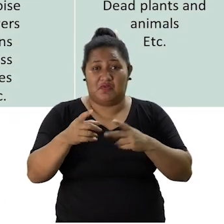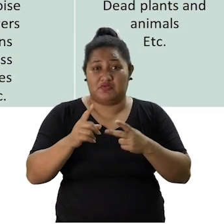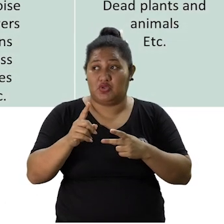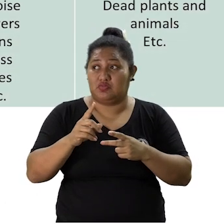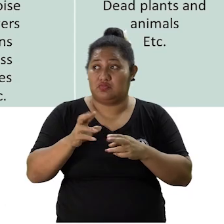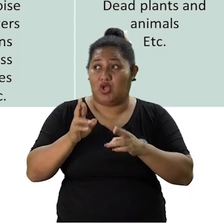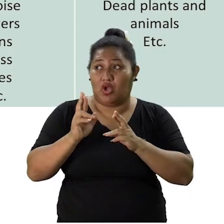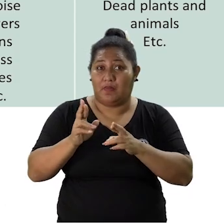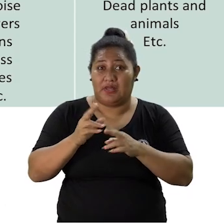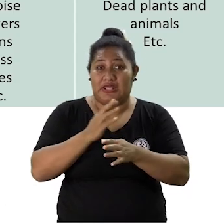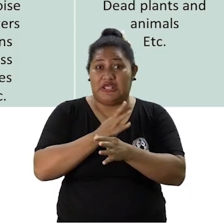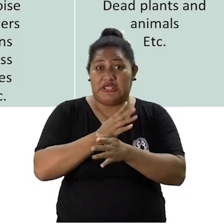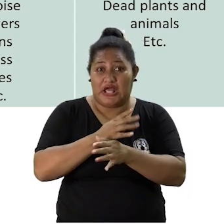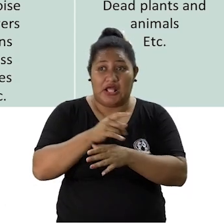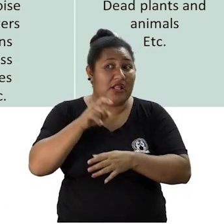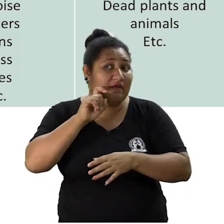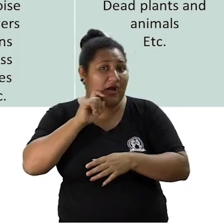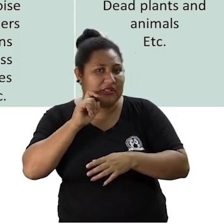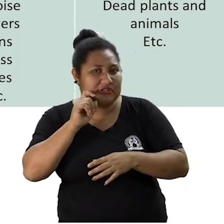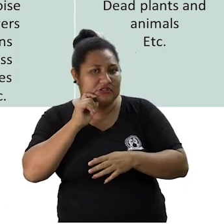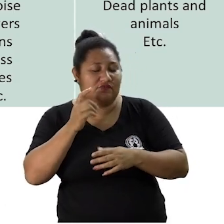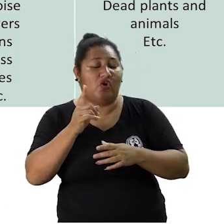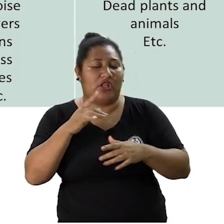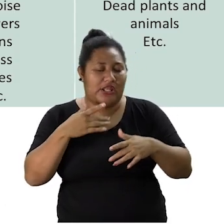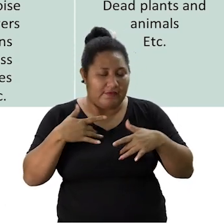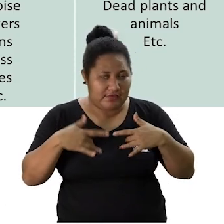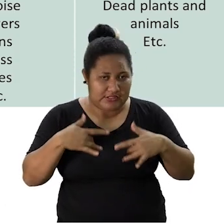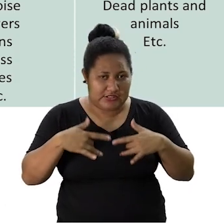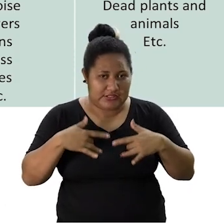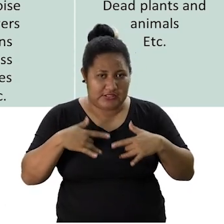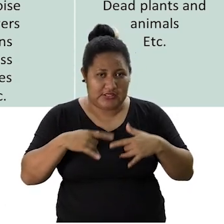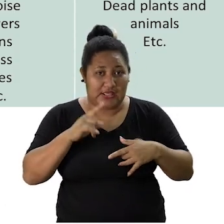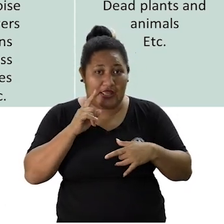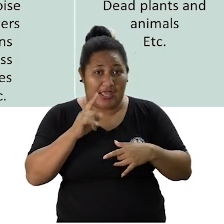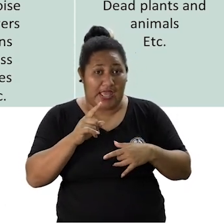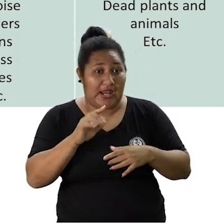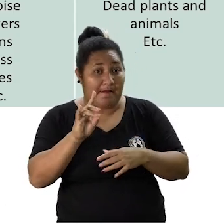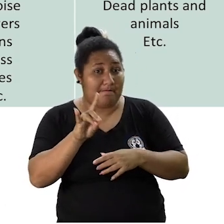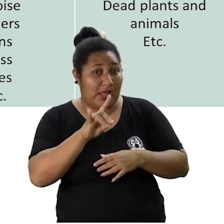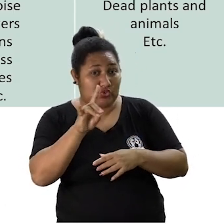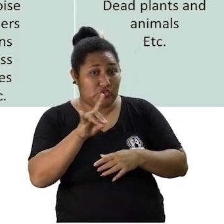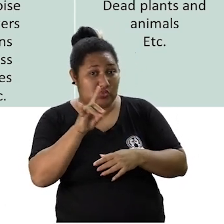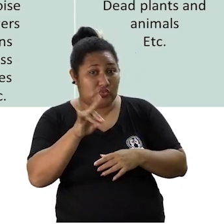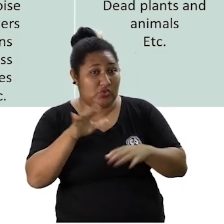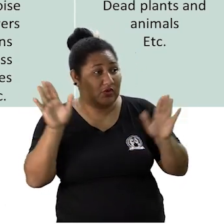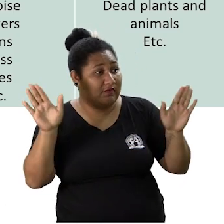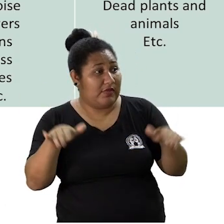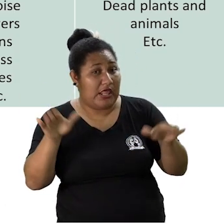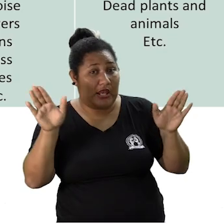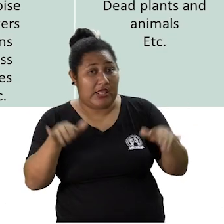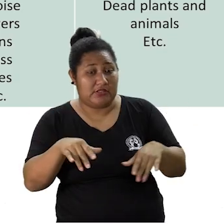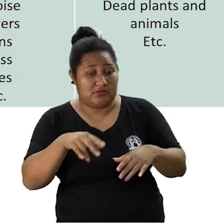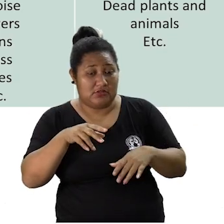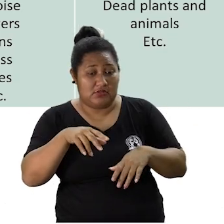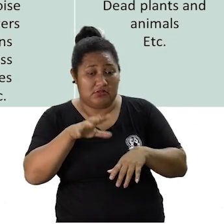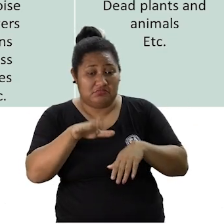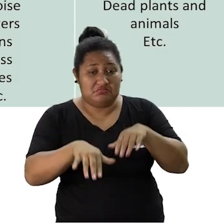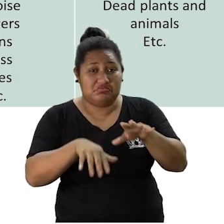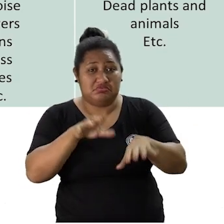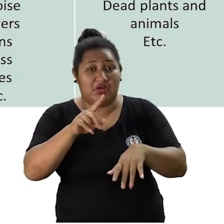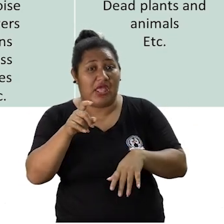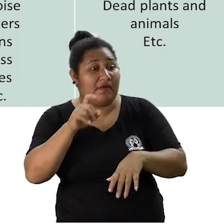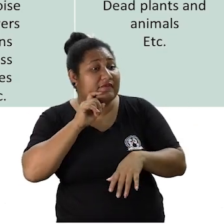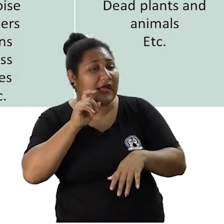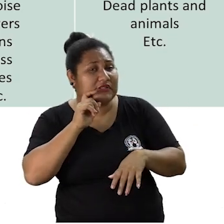whaamoemoe leia I le vai e o lai. E whaamoemoe fo I manu whelelei mo manu vai wha I le vai e